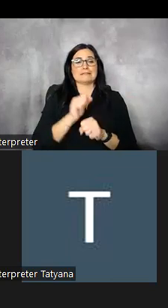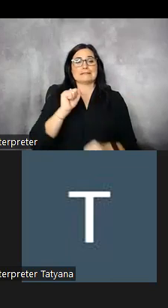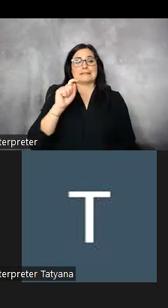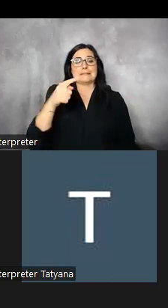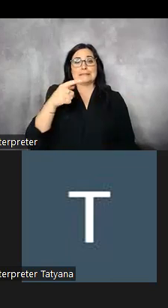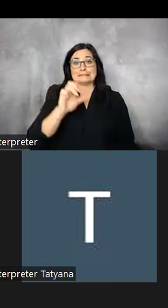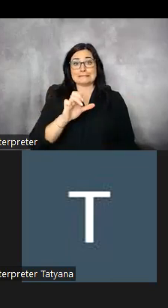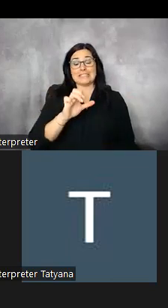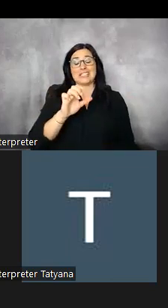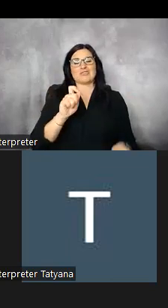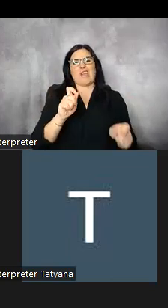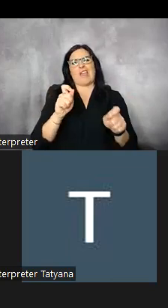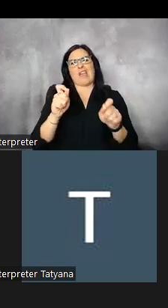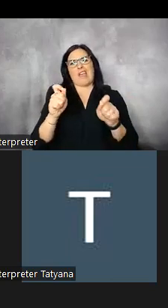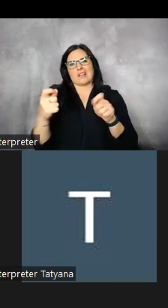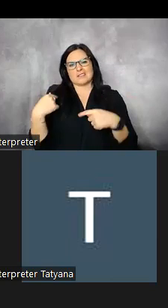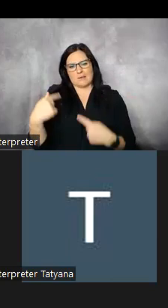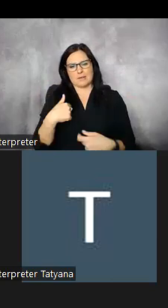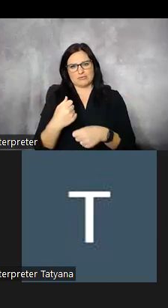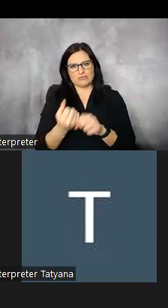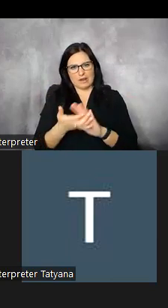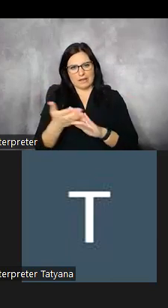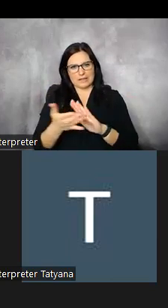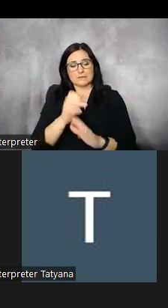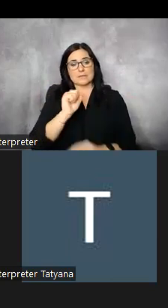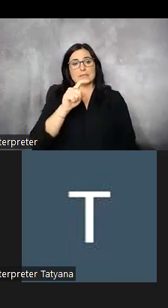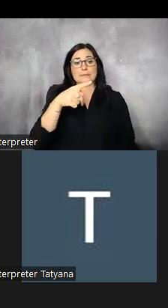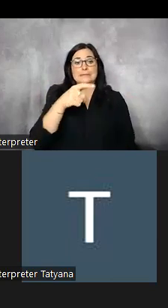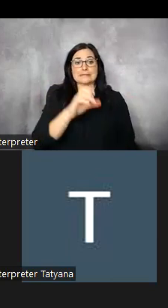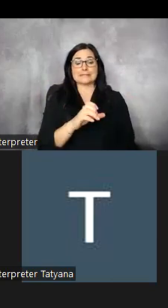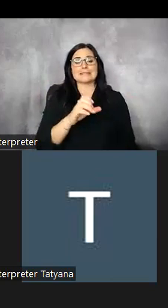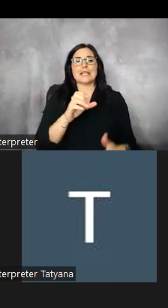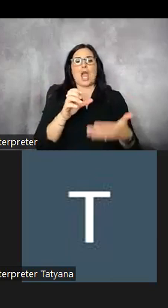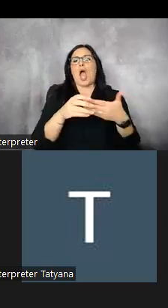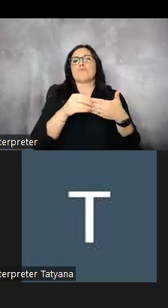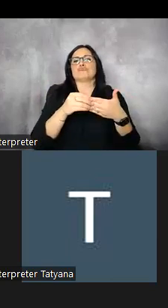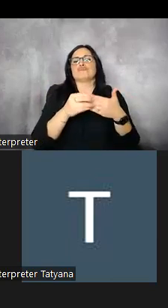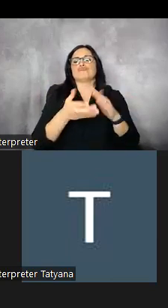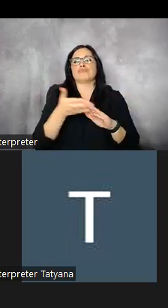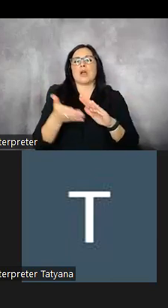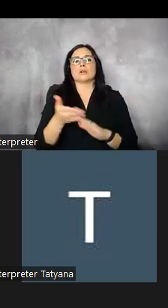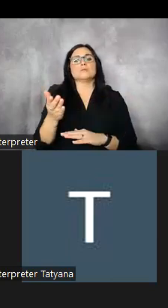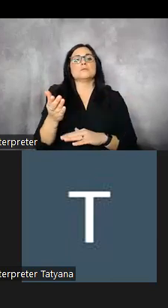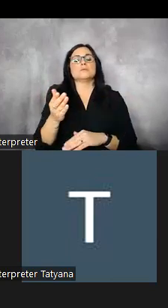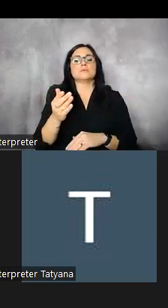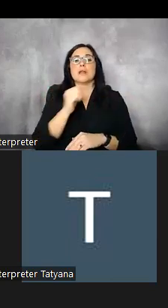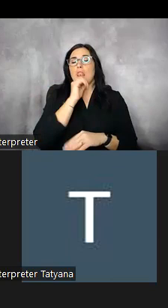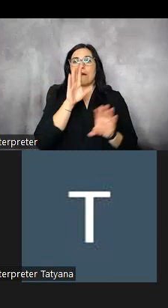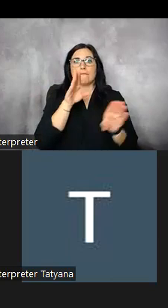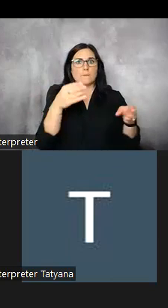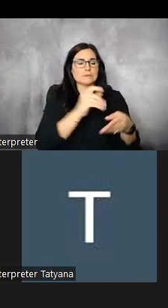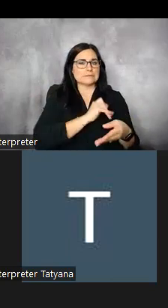it. The ATPC is run very, very lean. So instead of going very heavy on